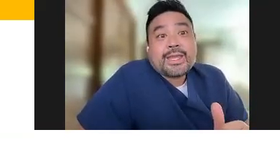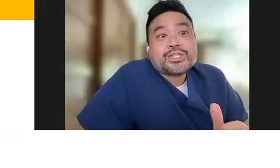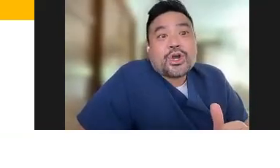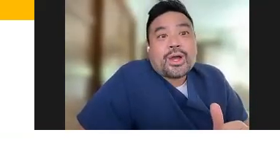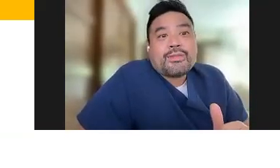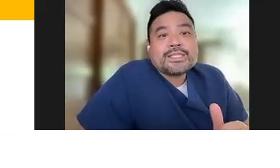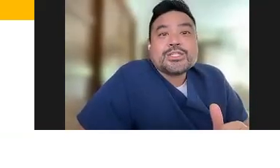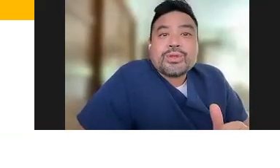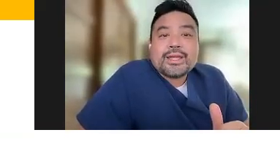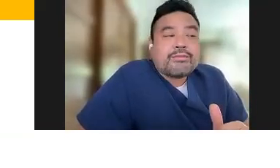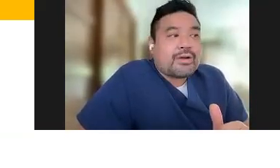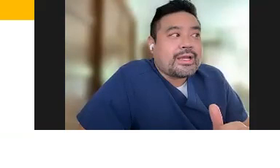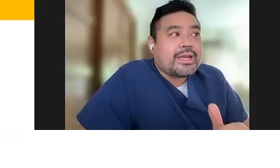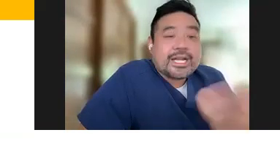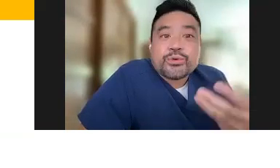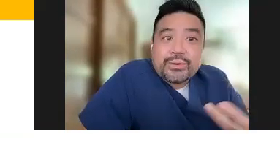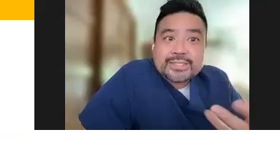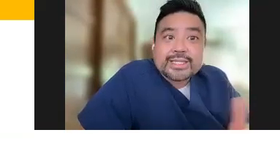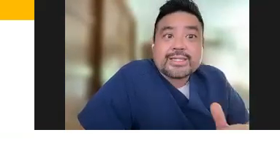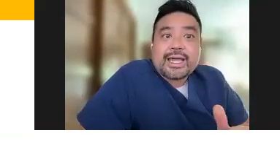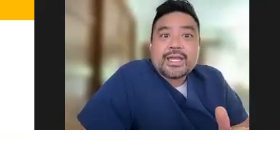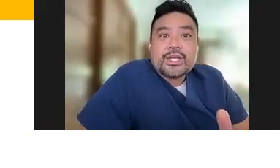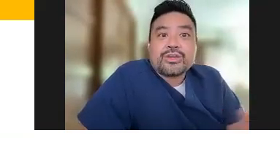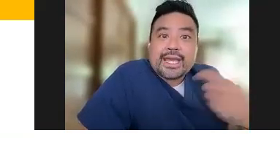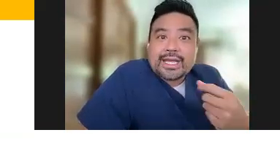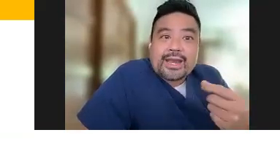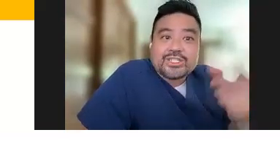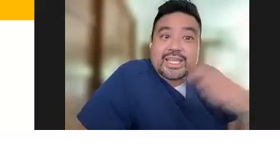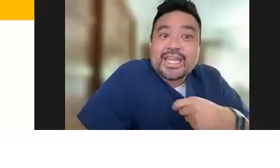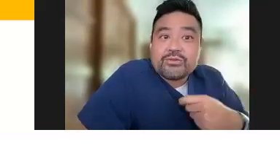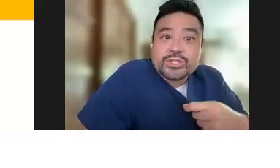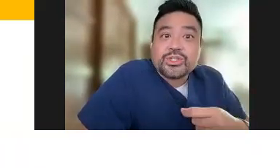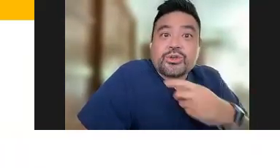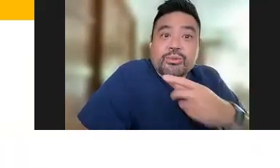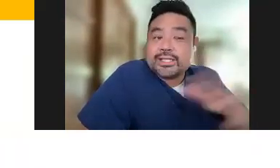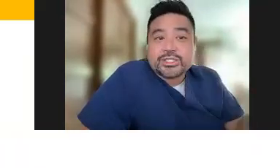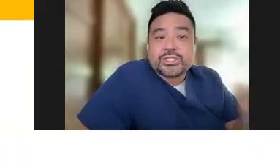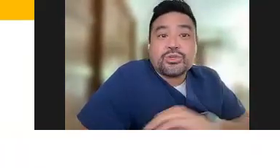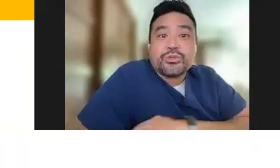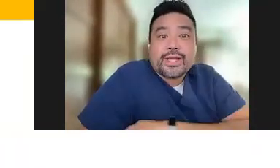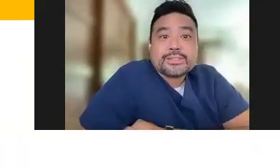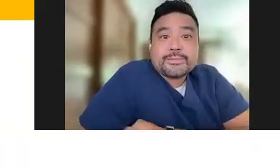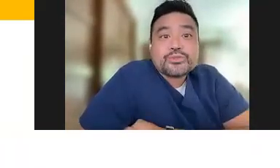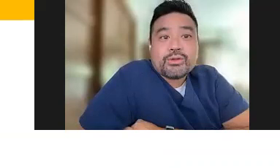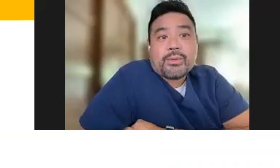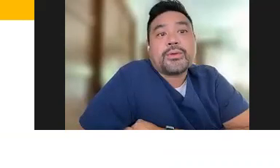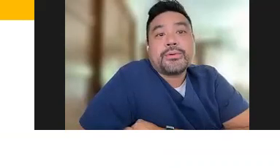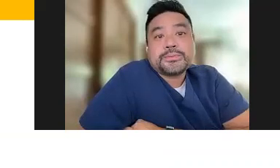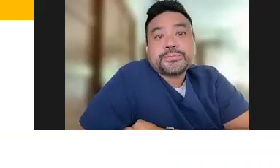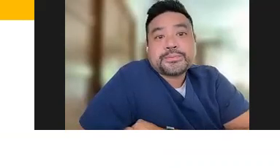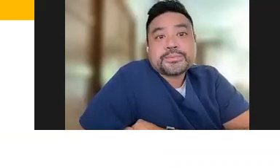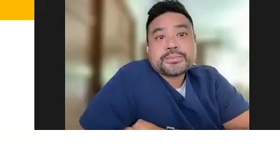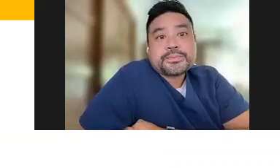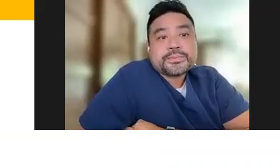say. So this is really a very natural process in that you're getting kind of just a hint of what to do and your body's just doing the rest. It's really